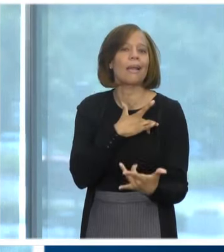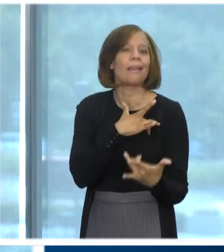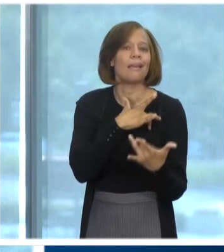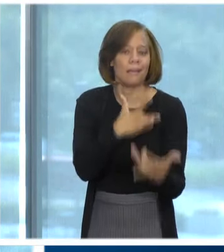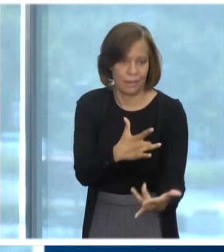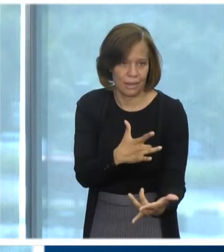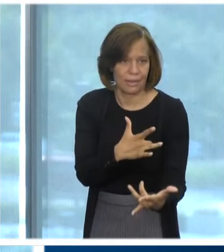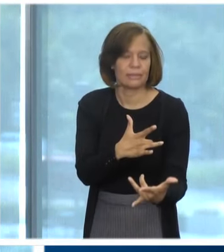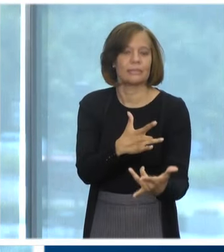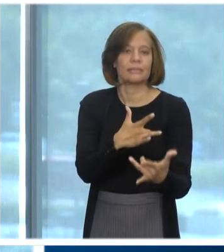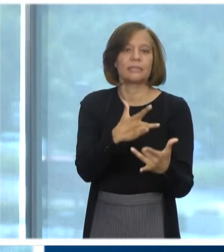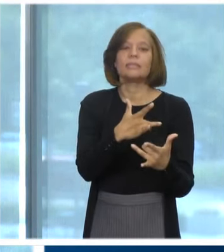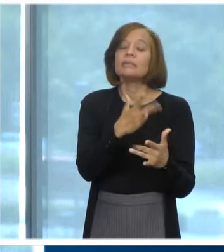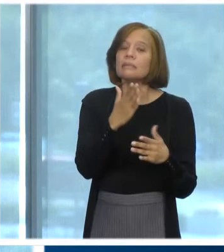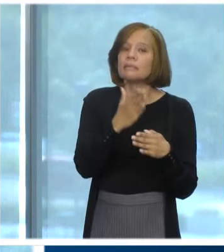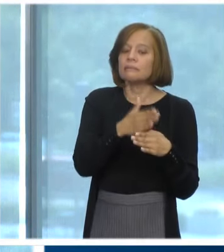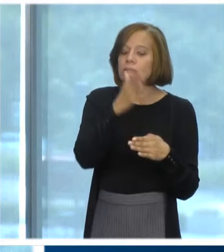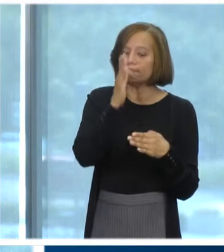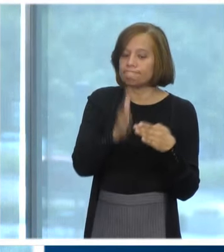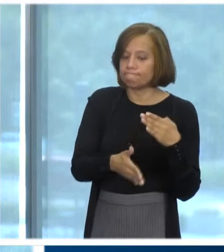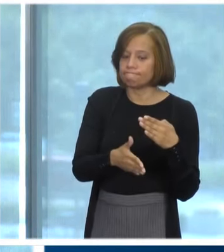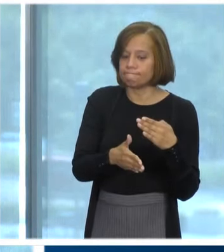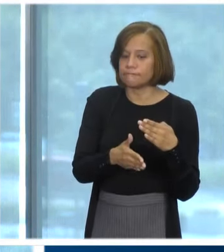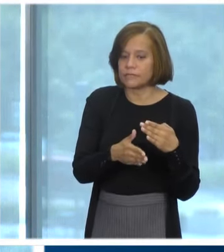the conclusion that you reach occurred.